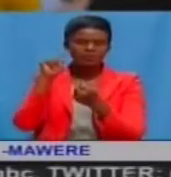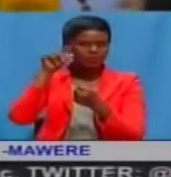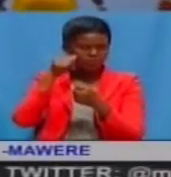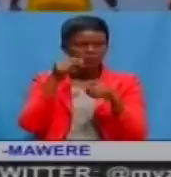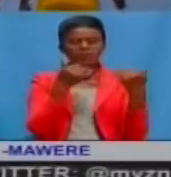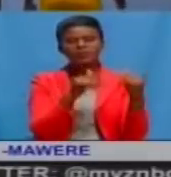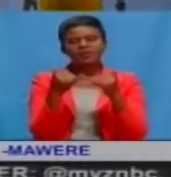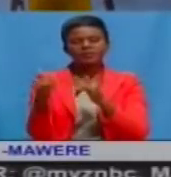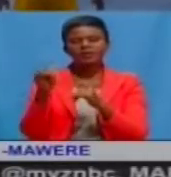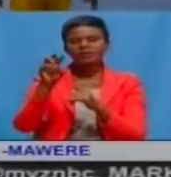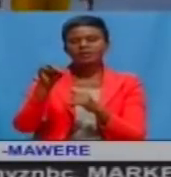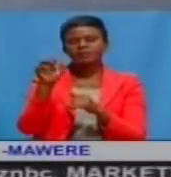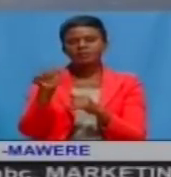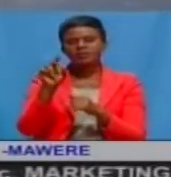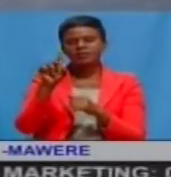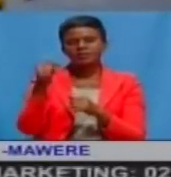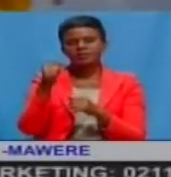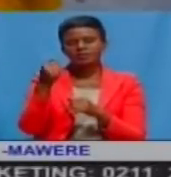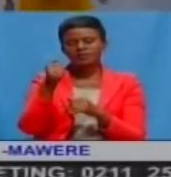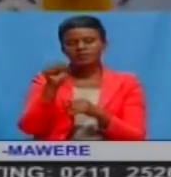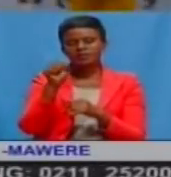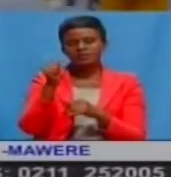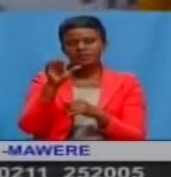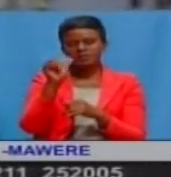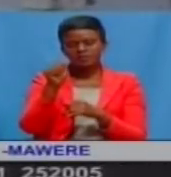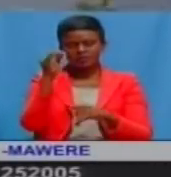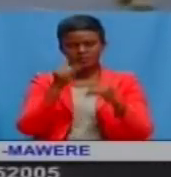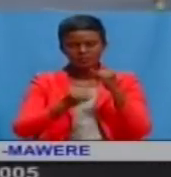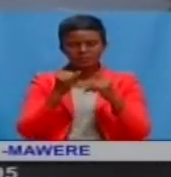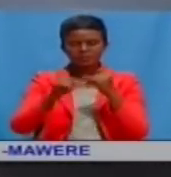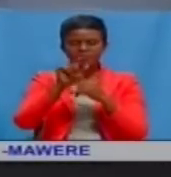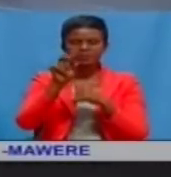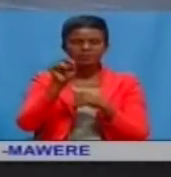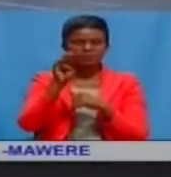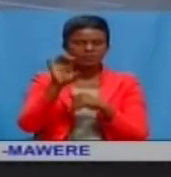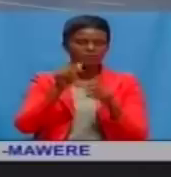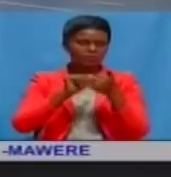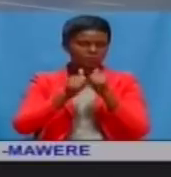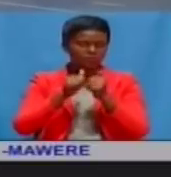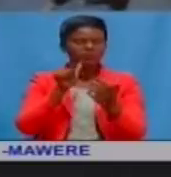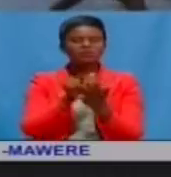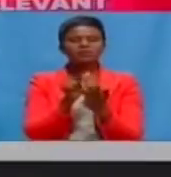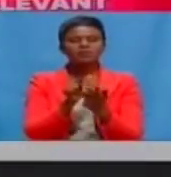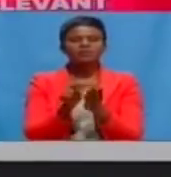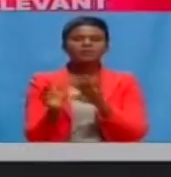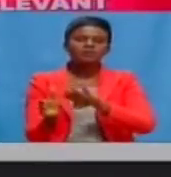both play Madagascar in the finals. Etambuyu Katota, ZNBC Sports, Lusaka.